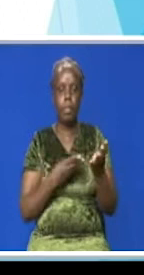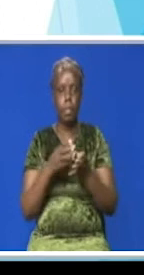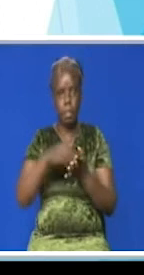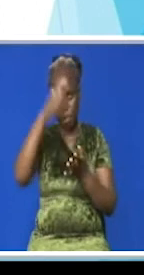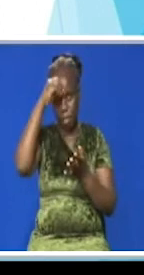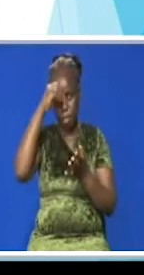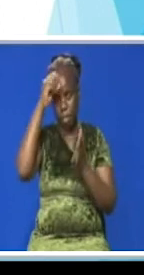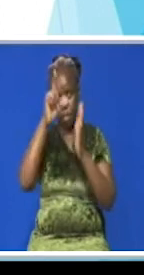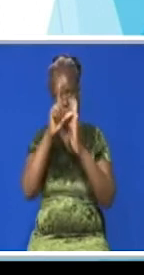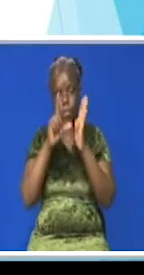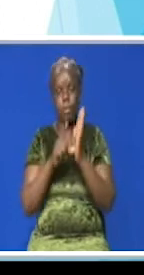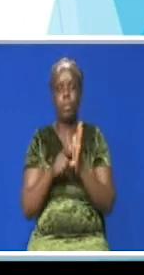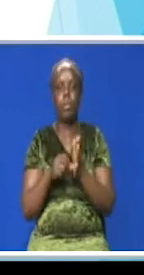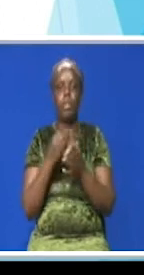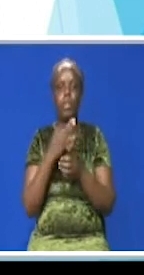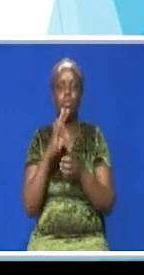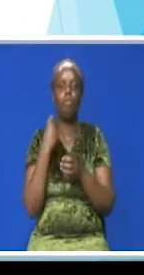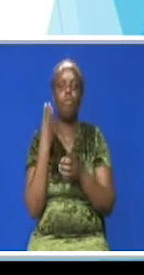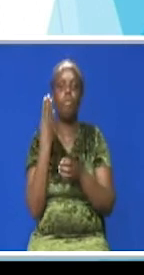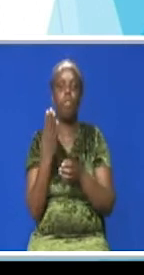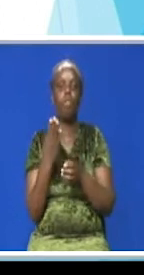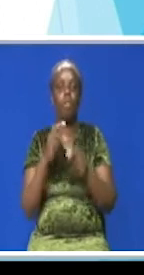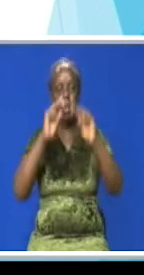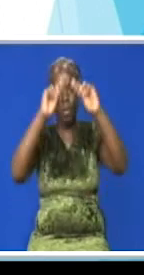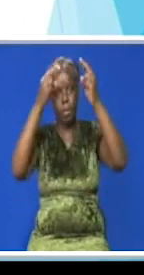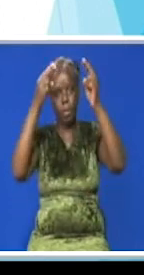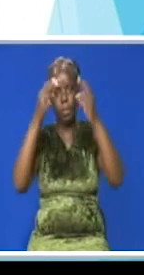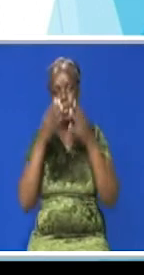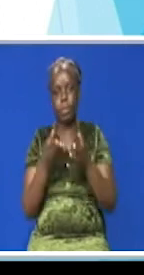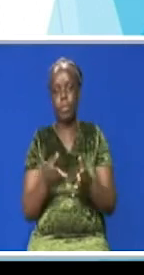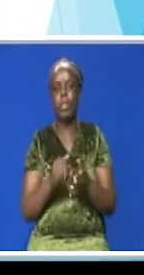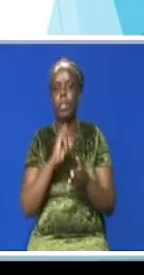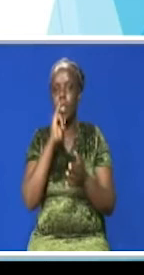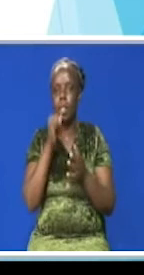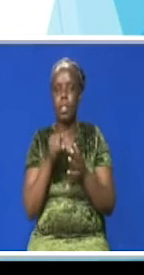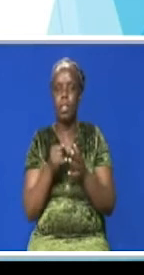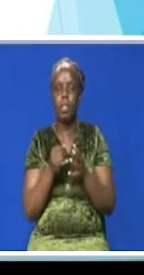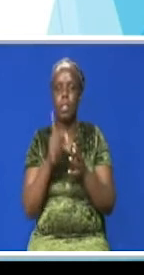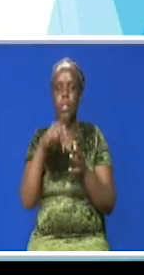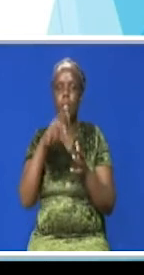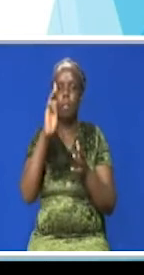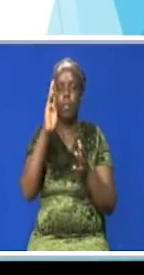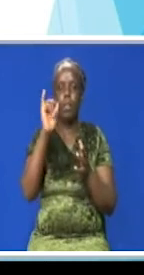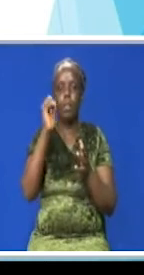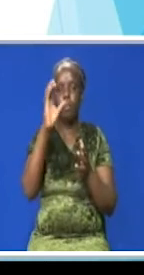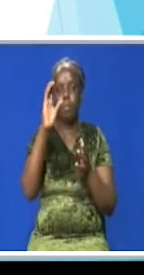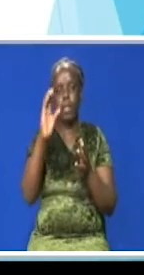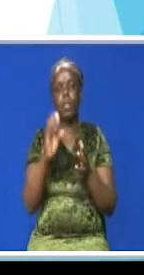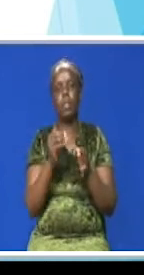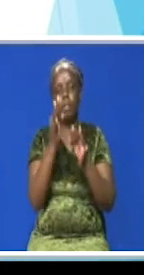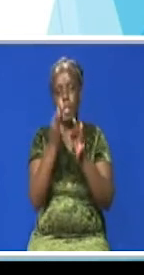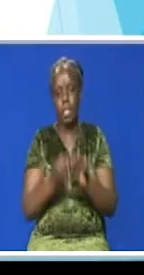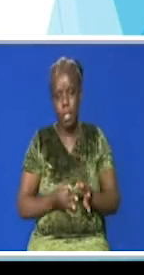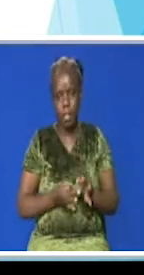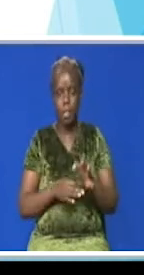studies lesson in Form 4. Our topic today is public finance. And our subtopic